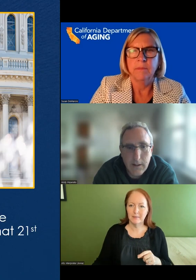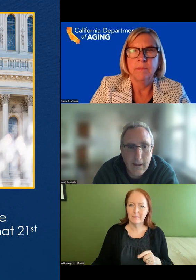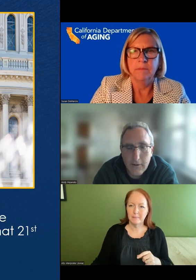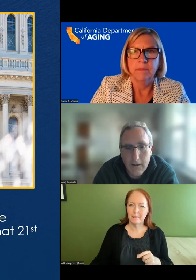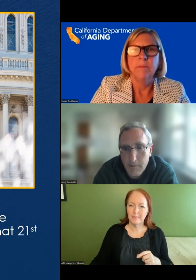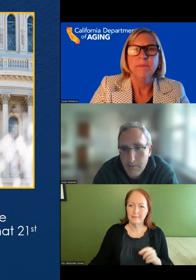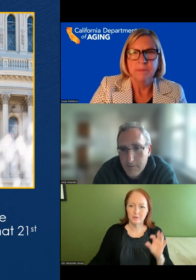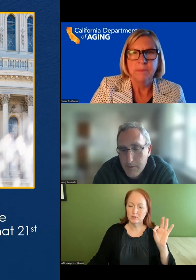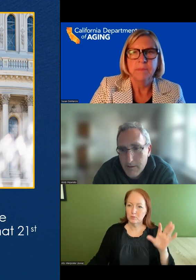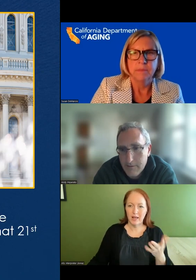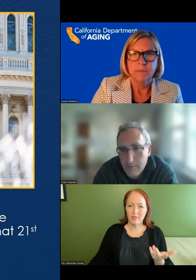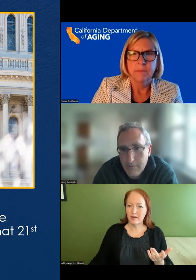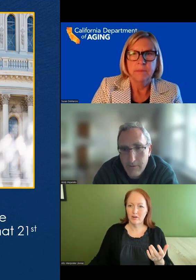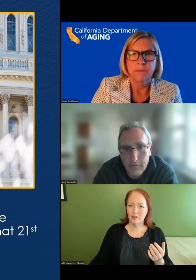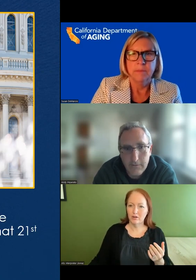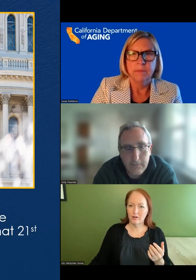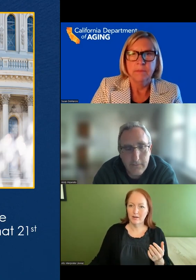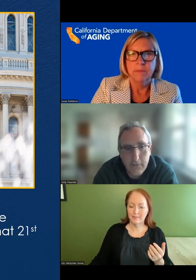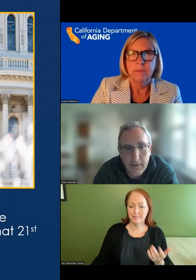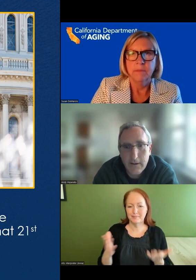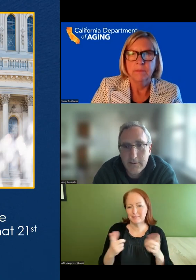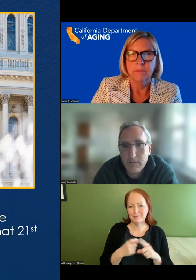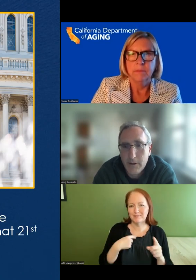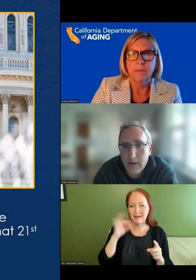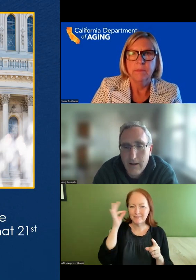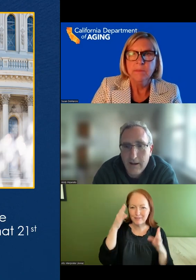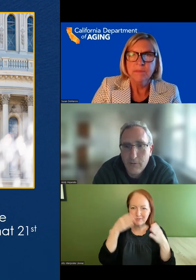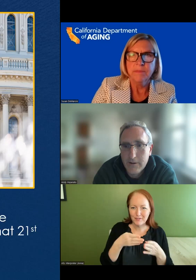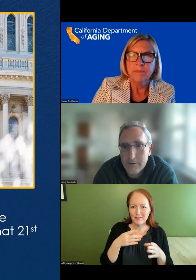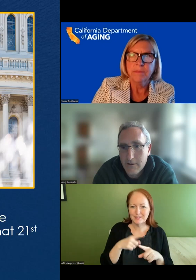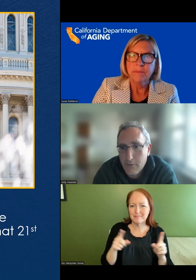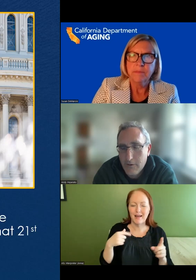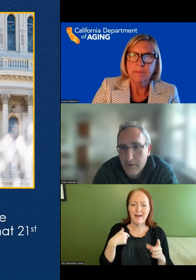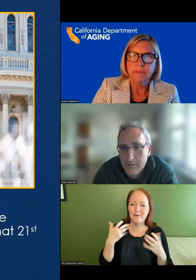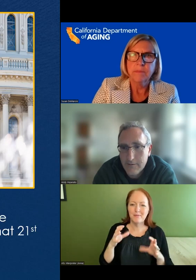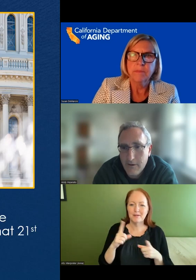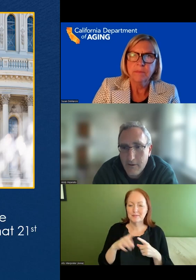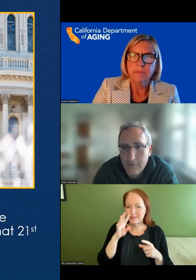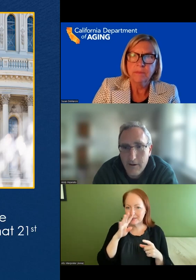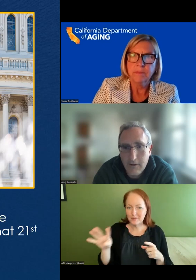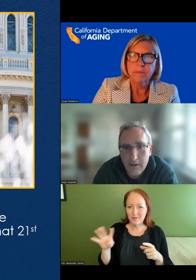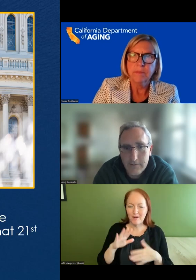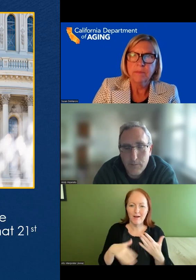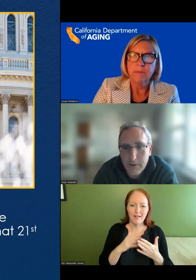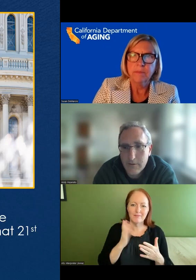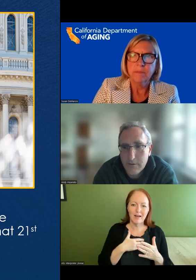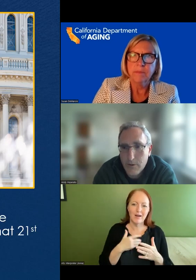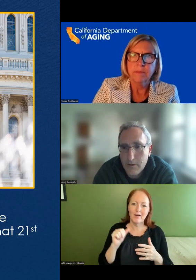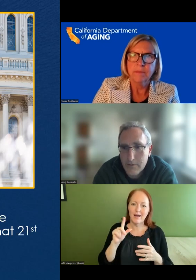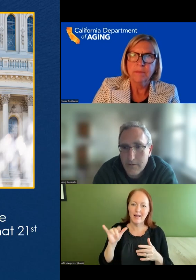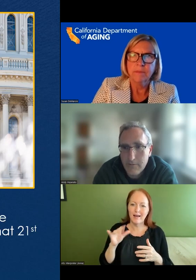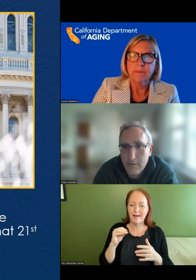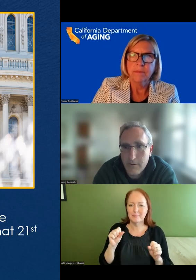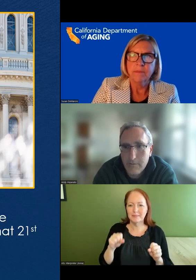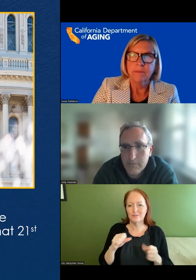just put that out there. Maybe it's because of my federal orientation, but I don't want us to ignore all of our allies and potential